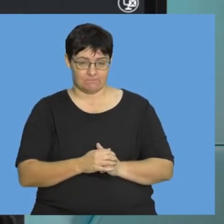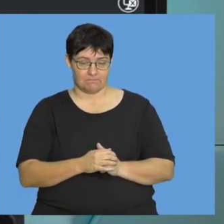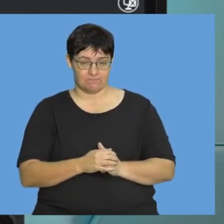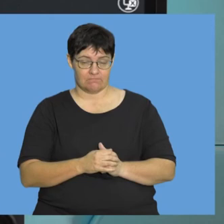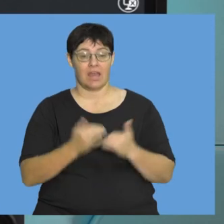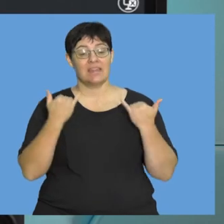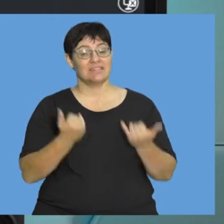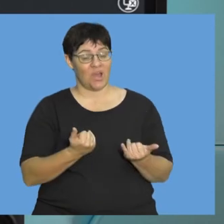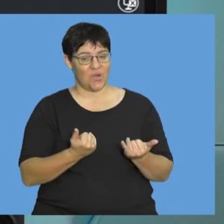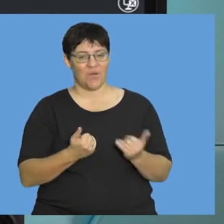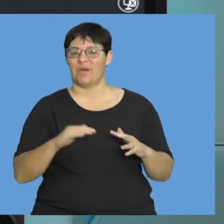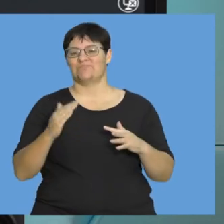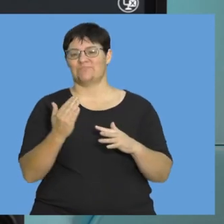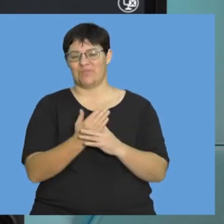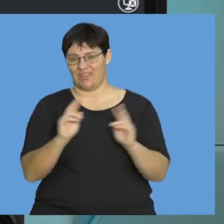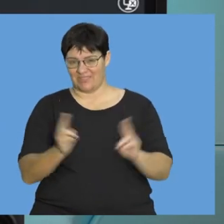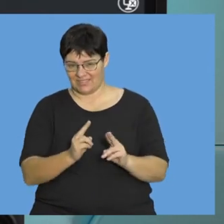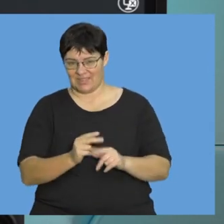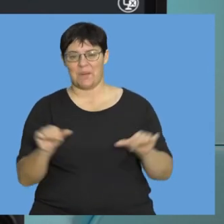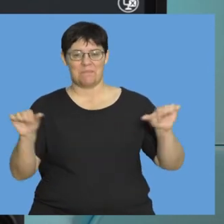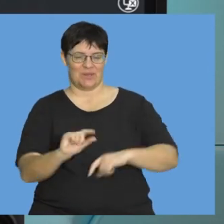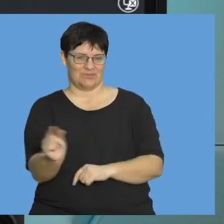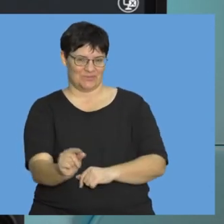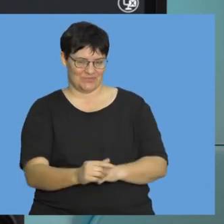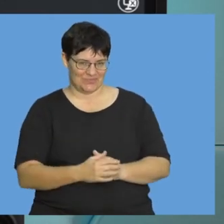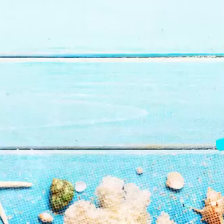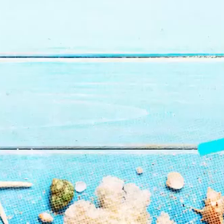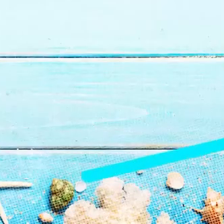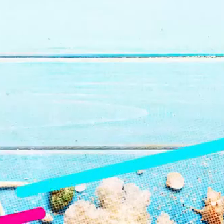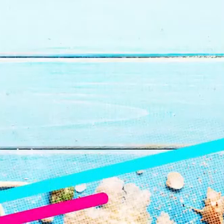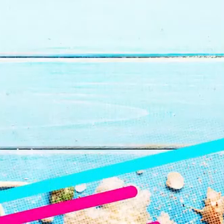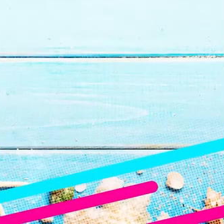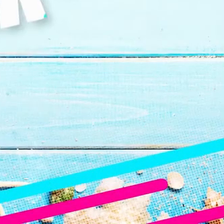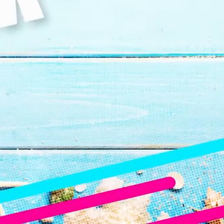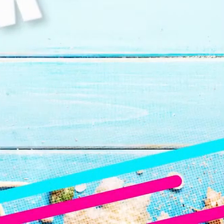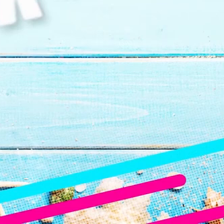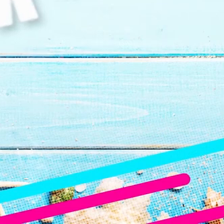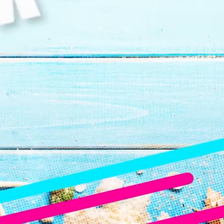Okay, guys, we're going to take a quick break and we'll be right back.